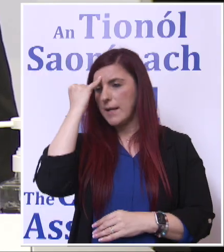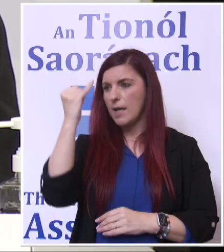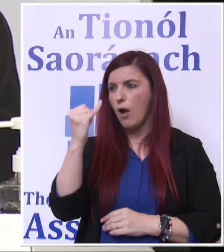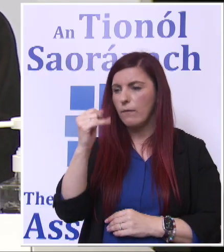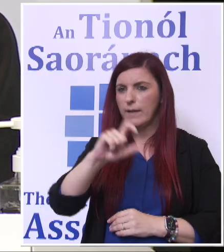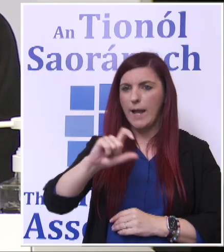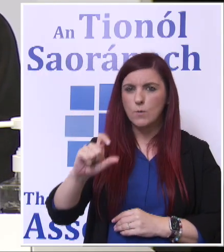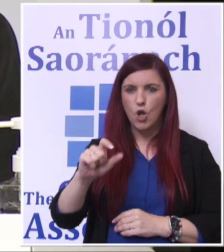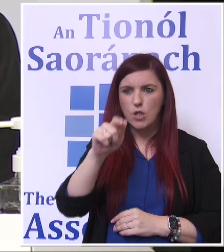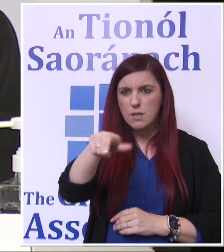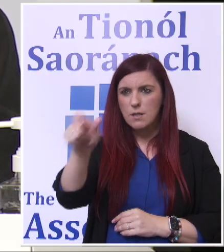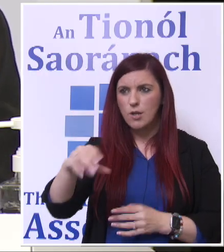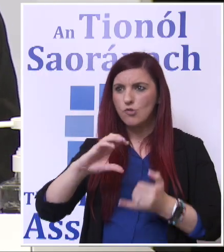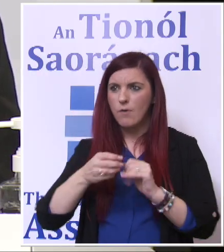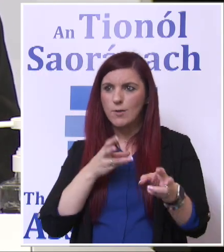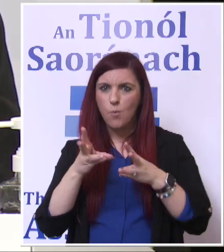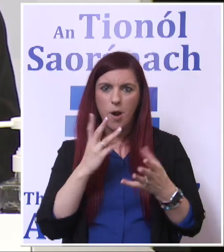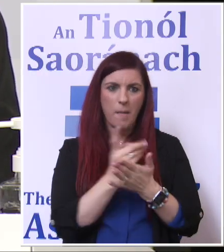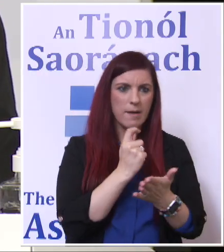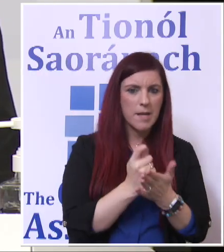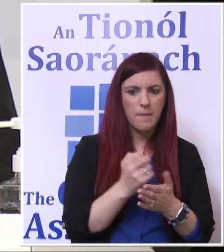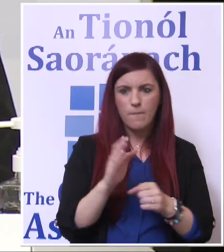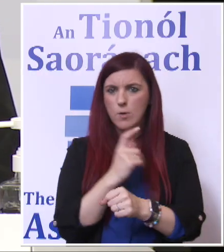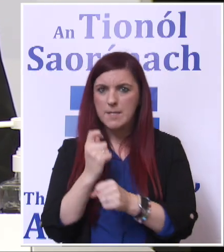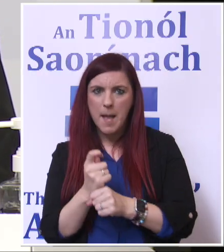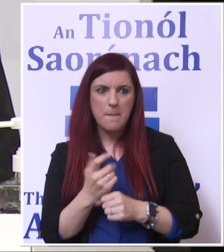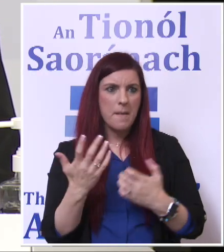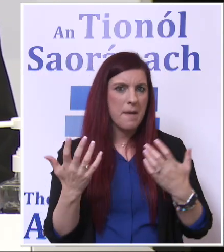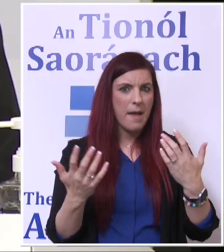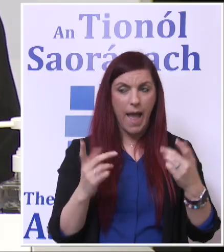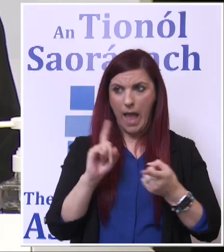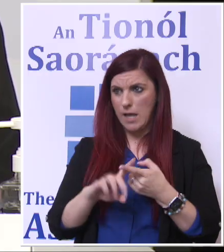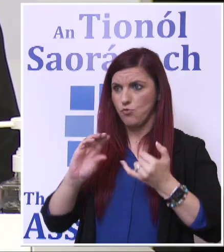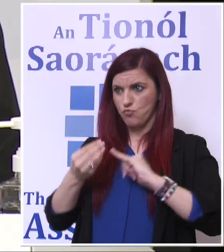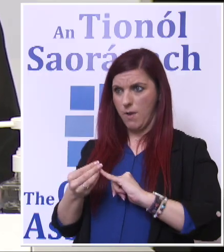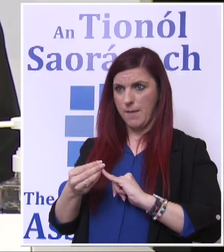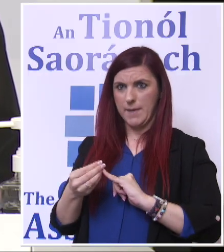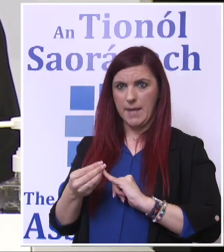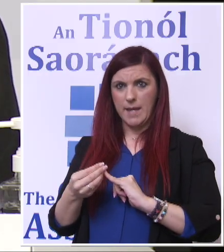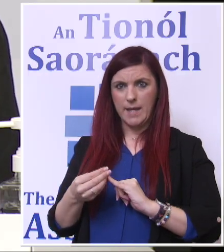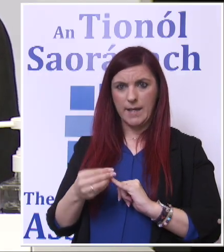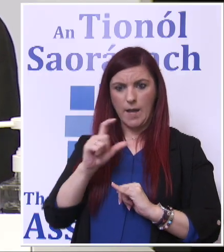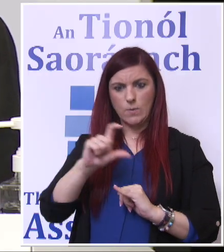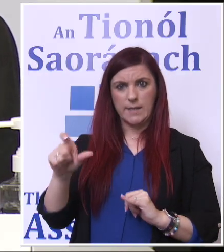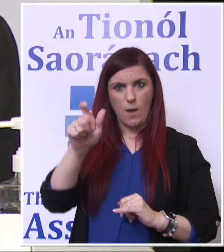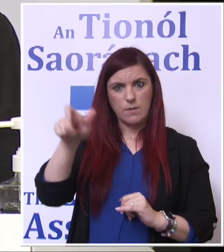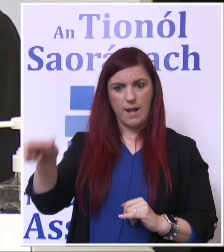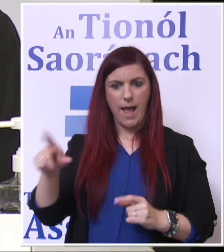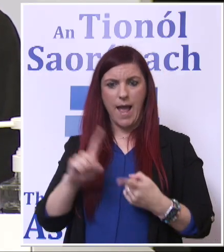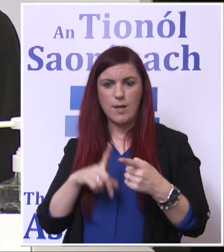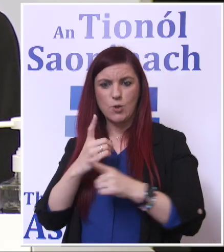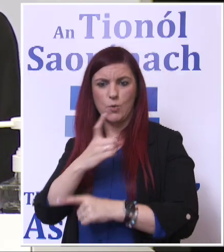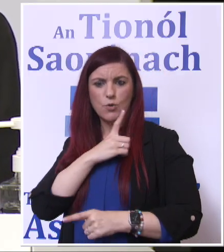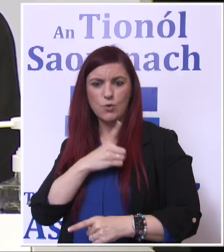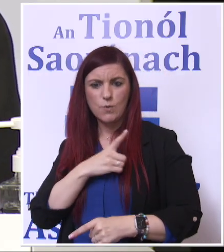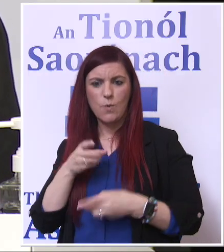councillors trying to work, whether it's in part-time employment or full-time employment, and be a councillor as well, and do your duties the way